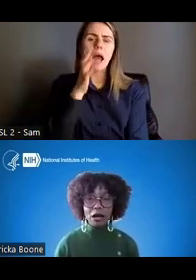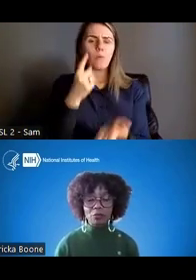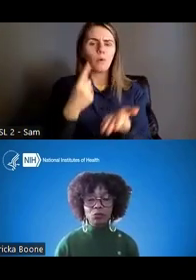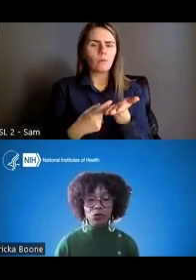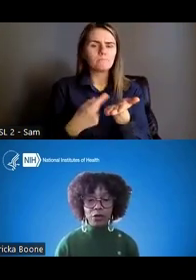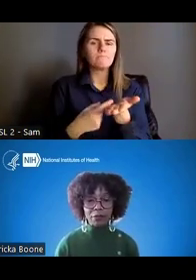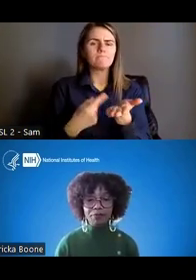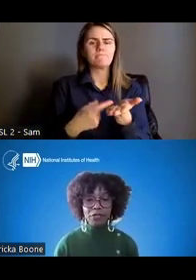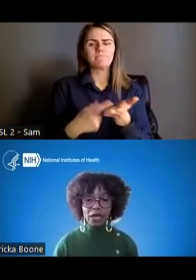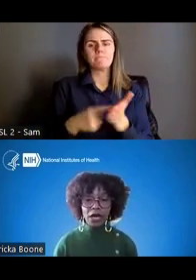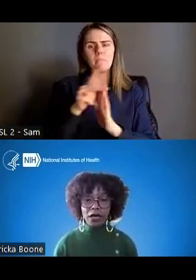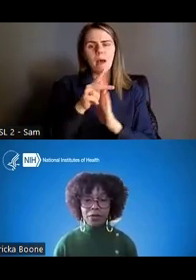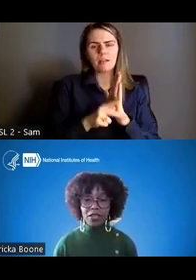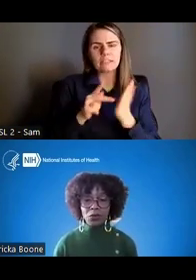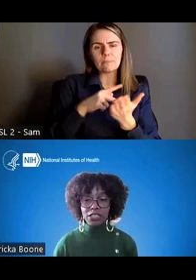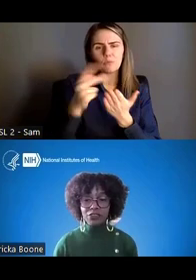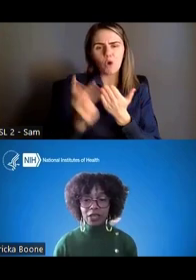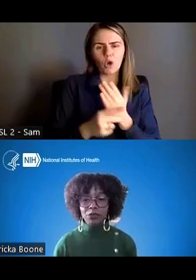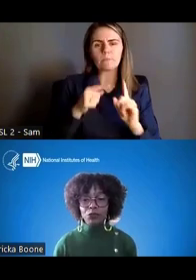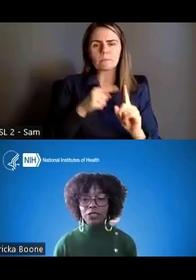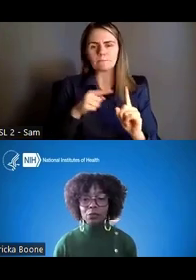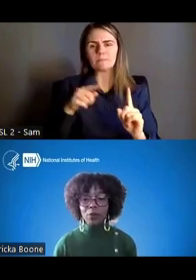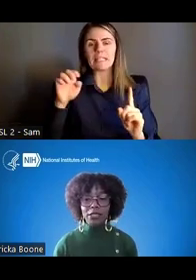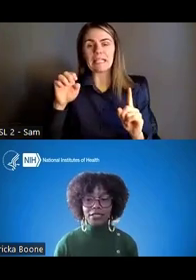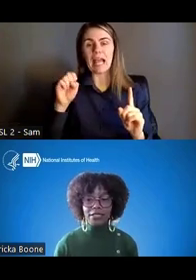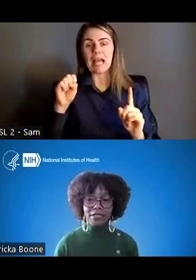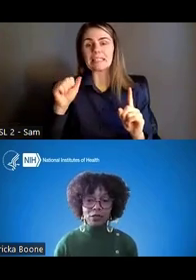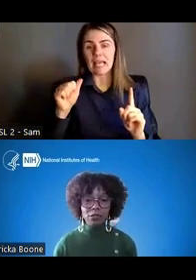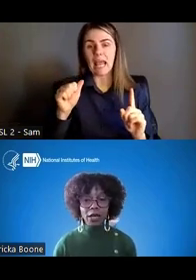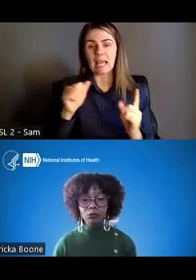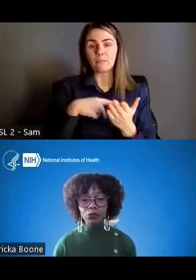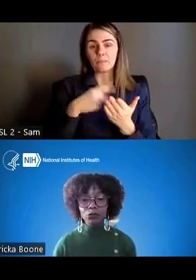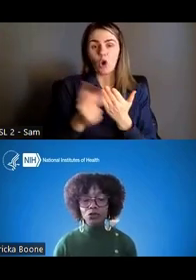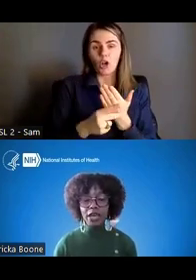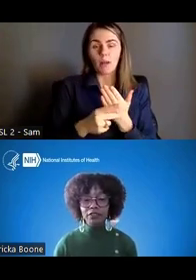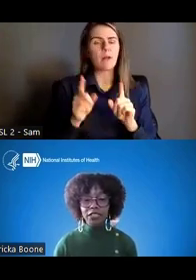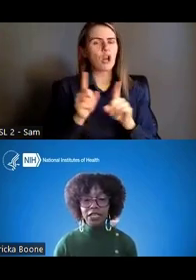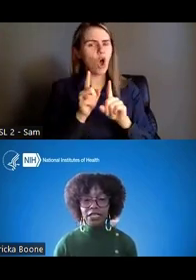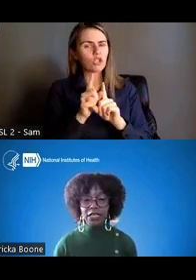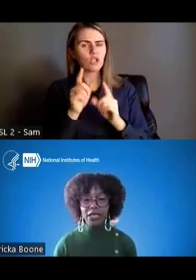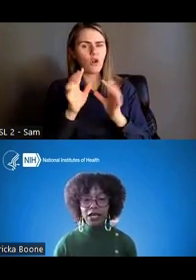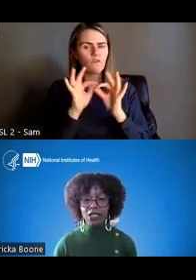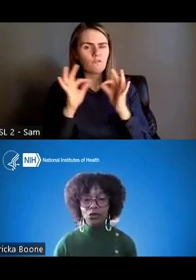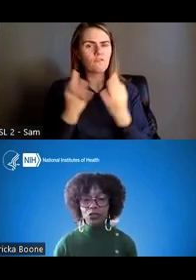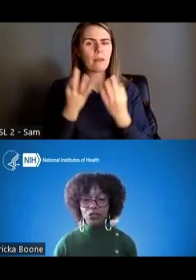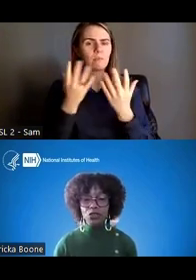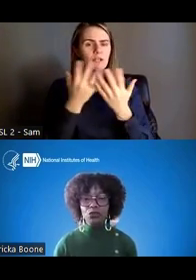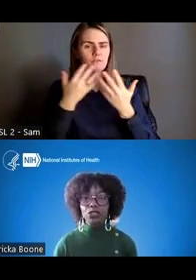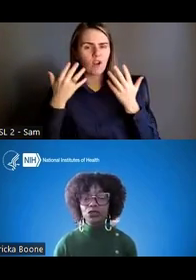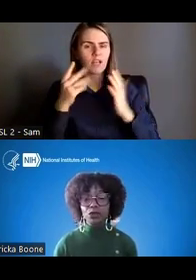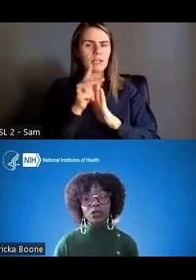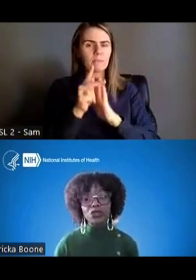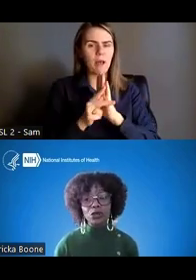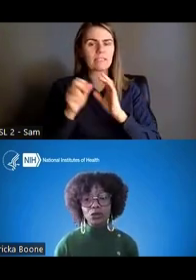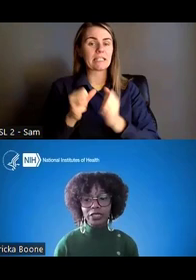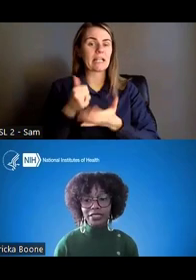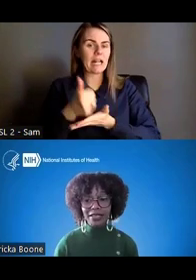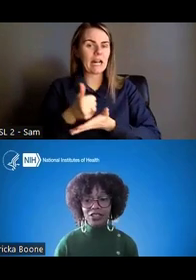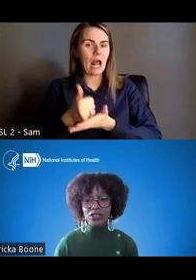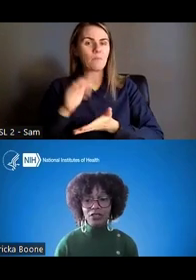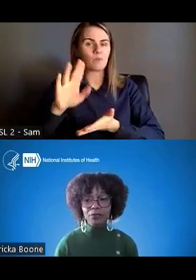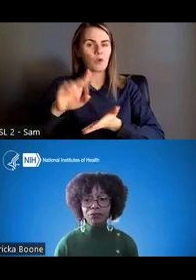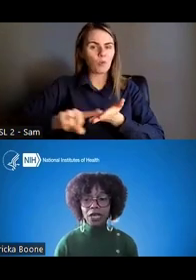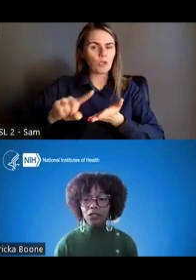ESI program, as well as family-friendly policies that can be helpful to navigating your research career during those